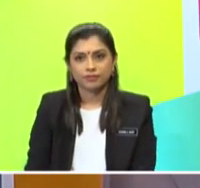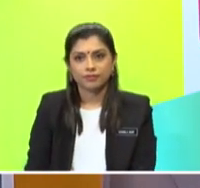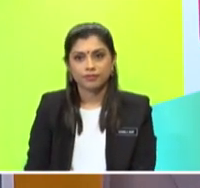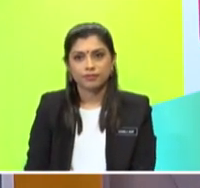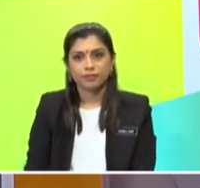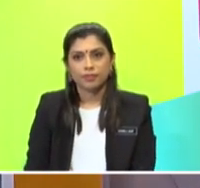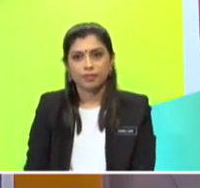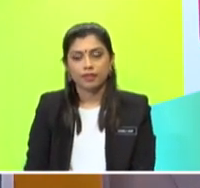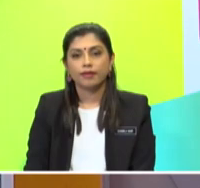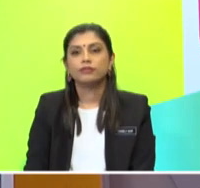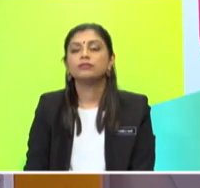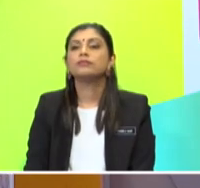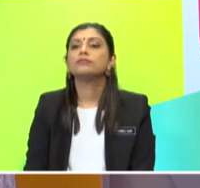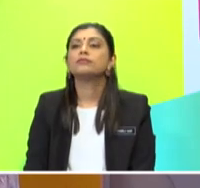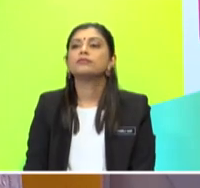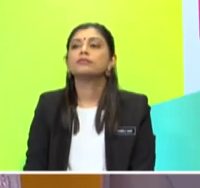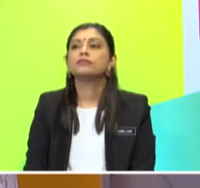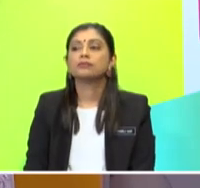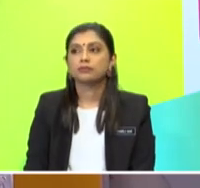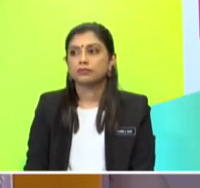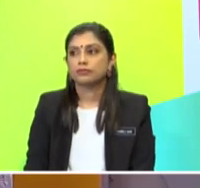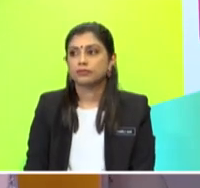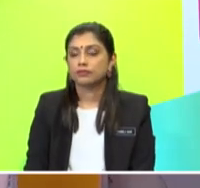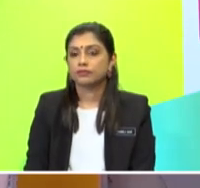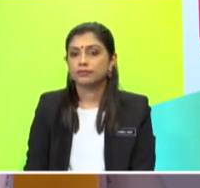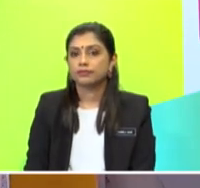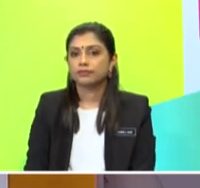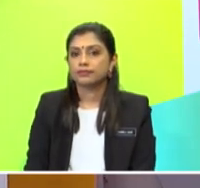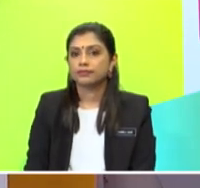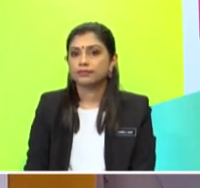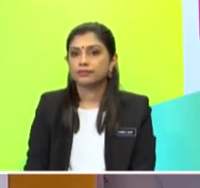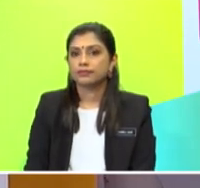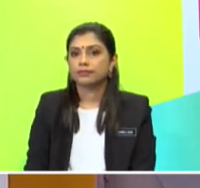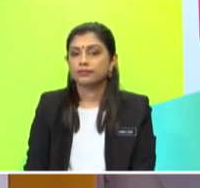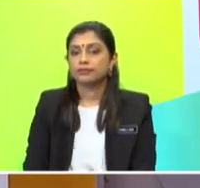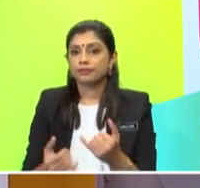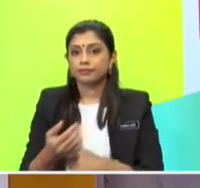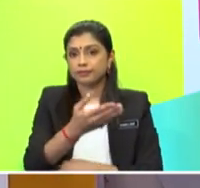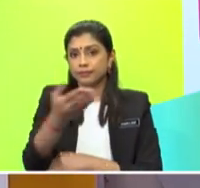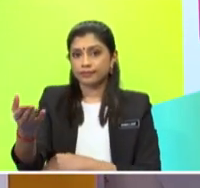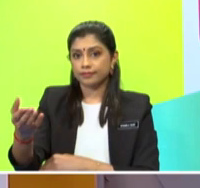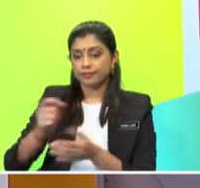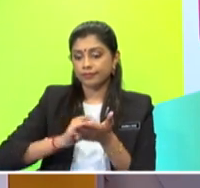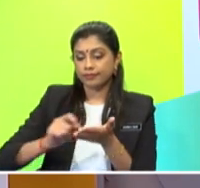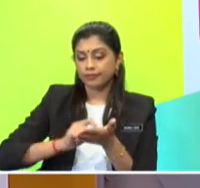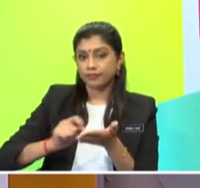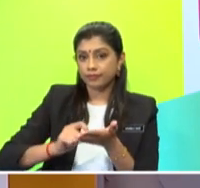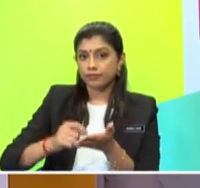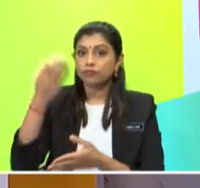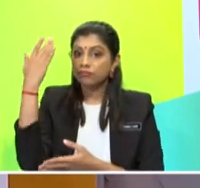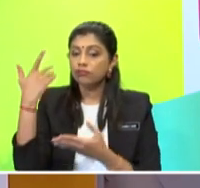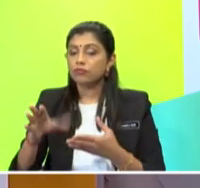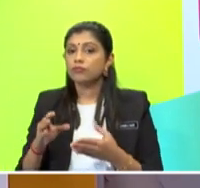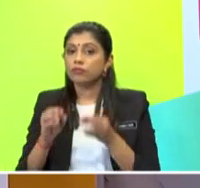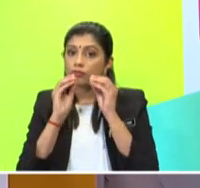Sean, the yes. next segment, we are going to make our friends here to execute exactly what I just shared with them just now. Mm-hmm. So, they